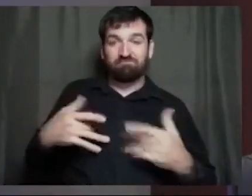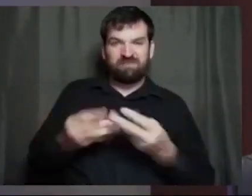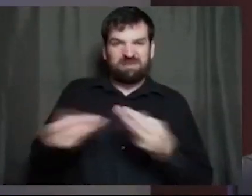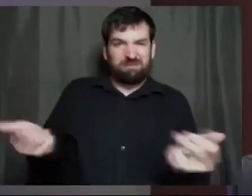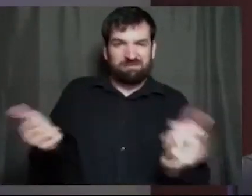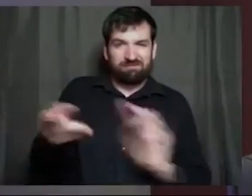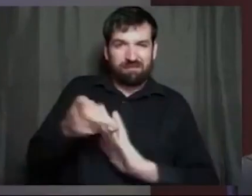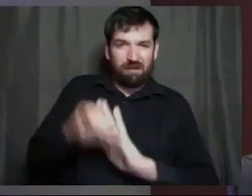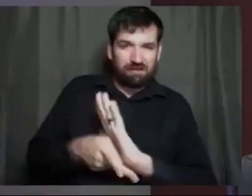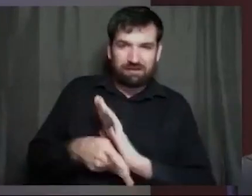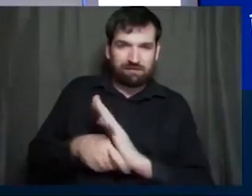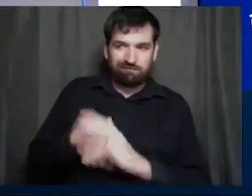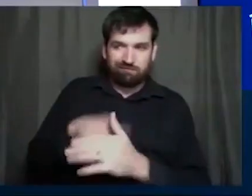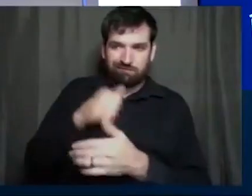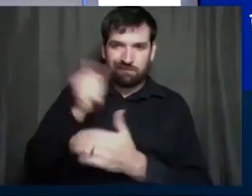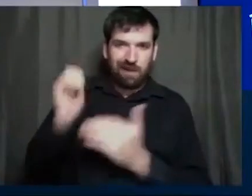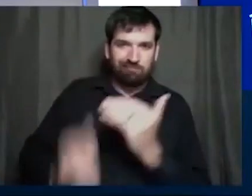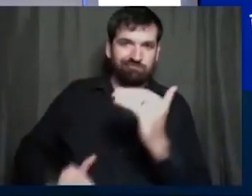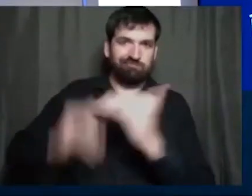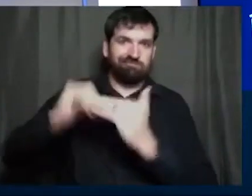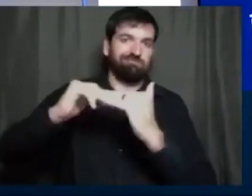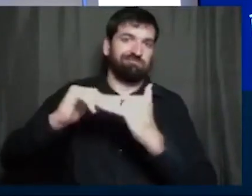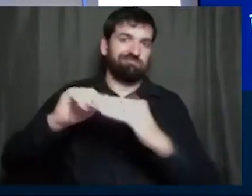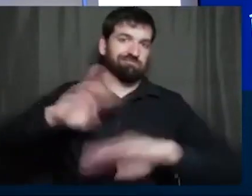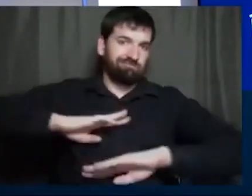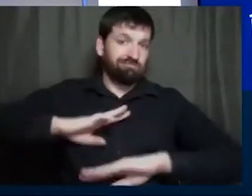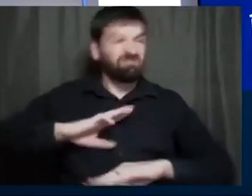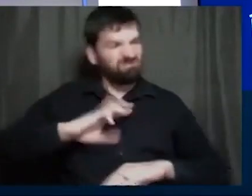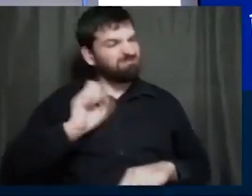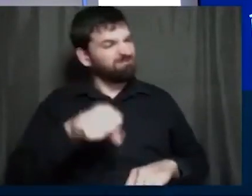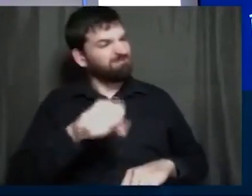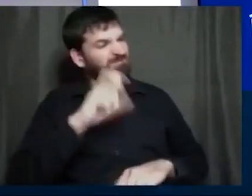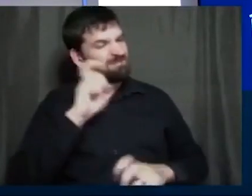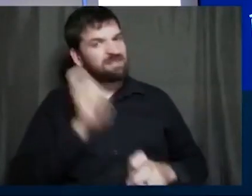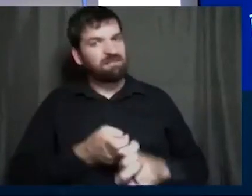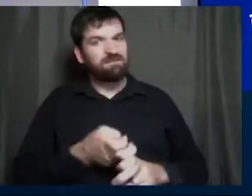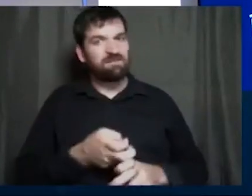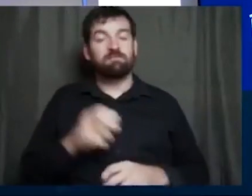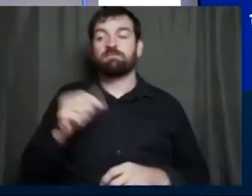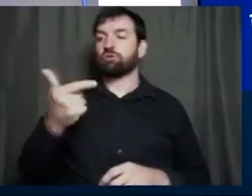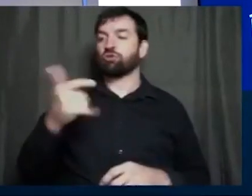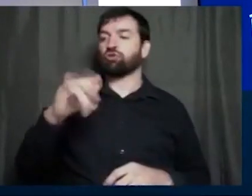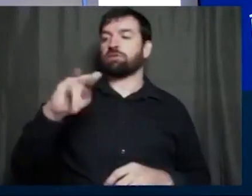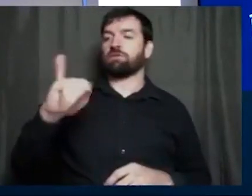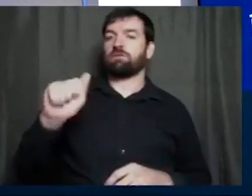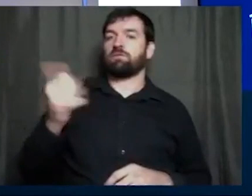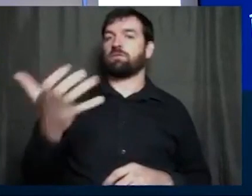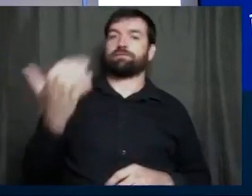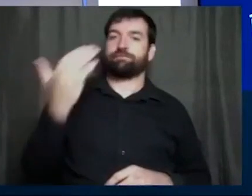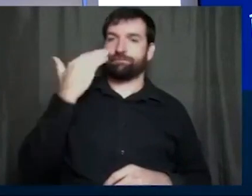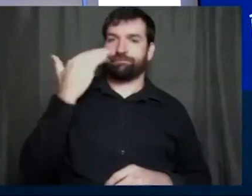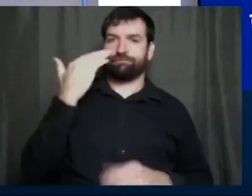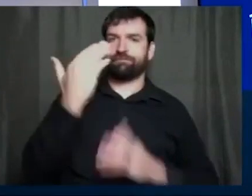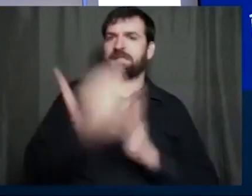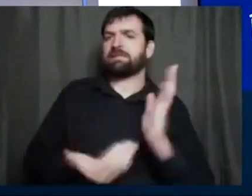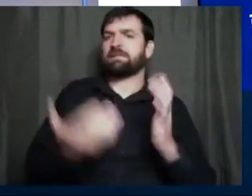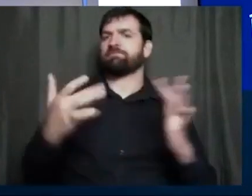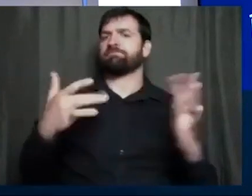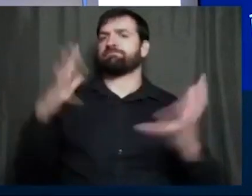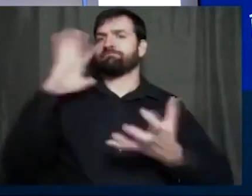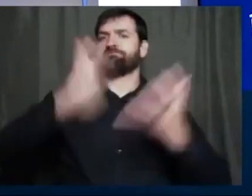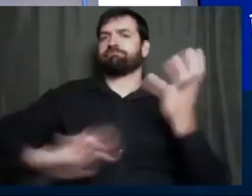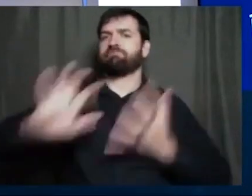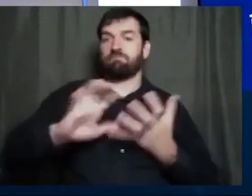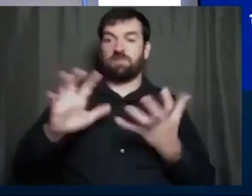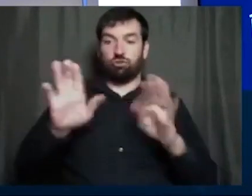they'd like them to be. Yeah, it is a tough decision. Gina wants to know, there seems to be some confusion regarding quarantine. If a child is vaccinated and exposed